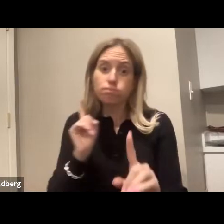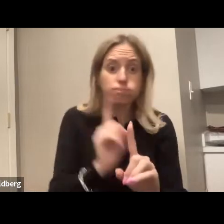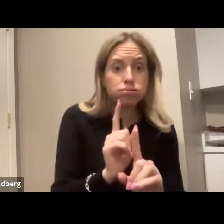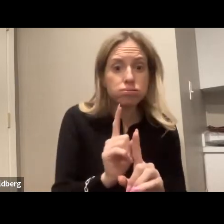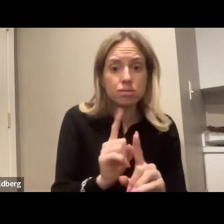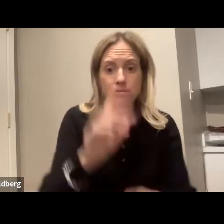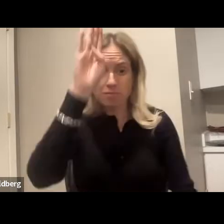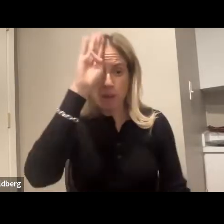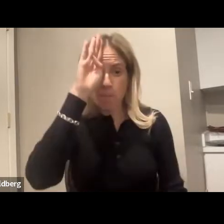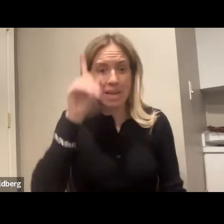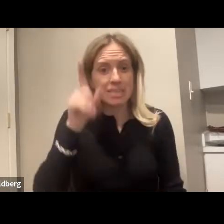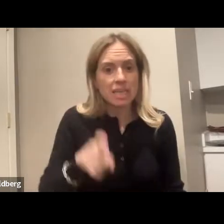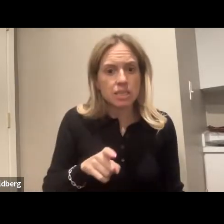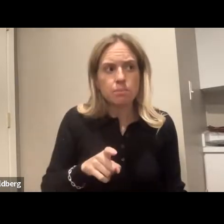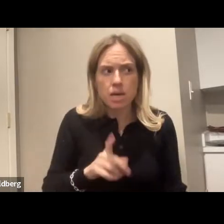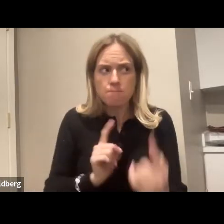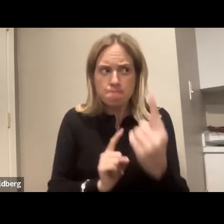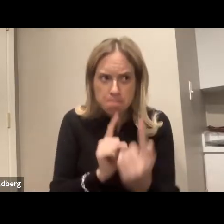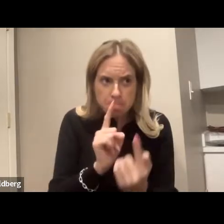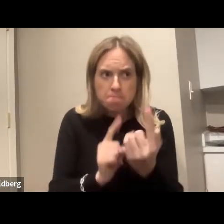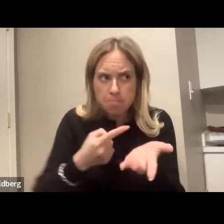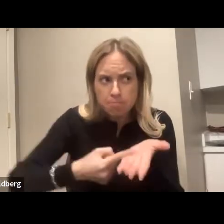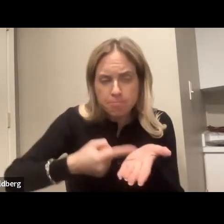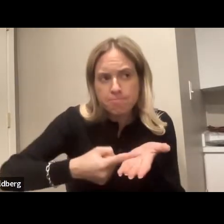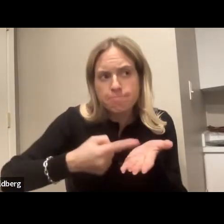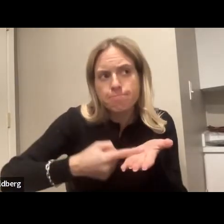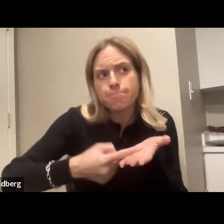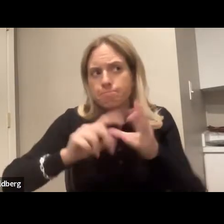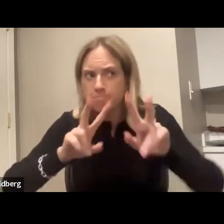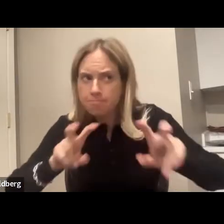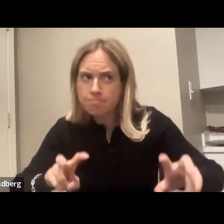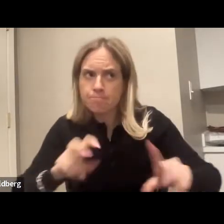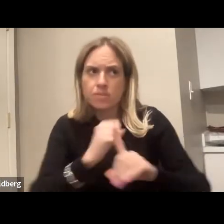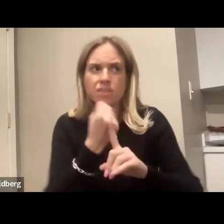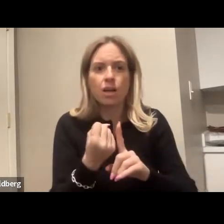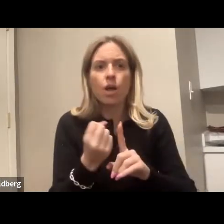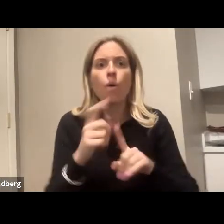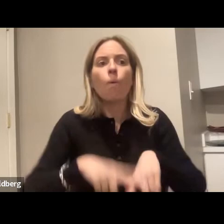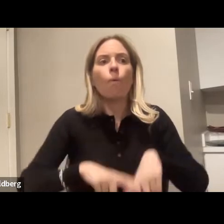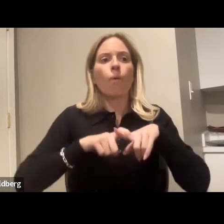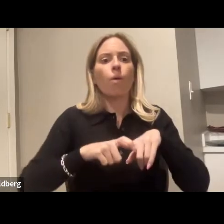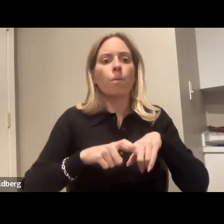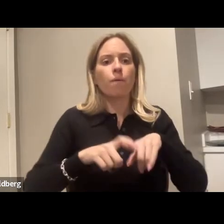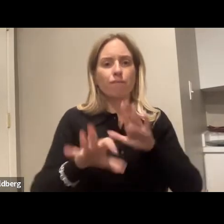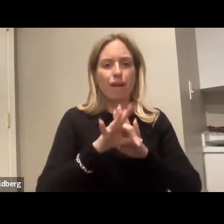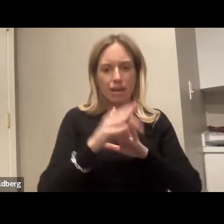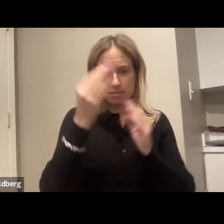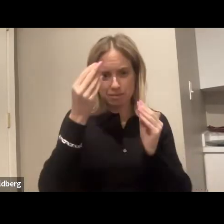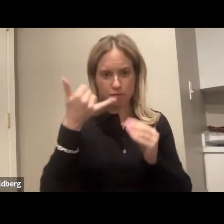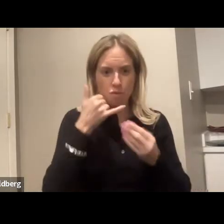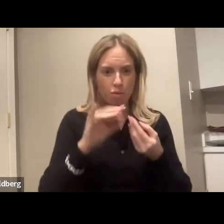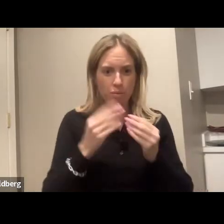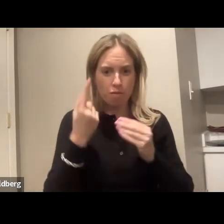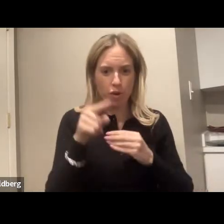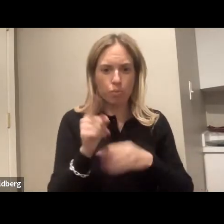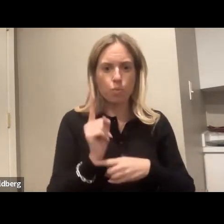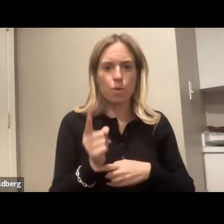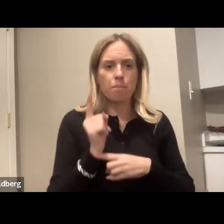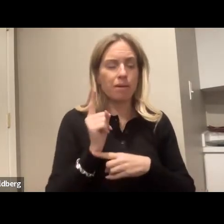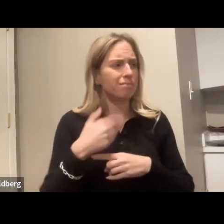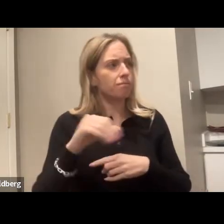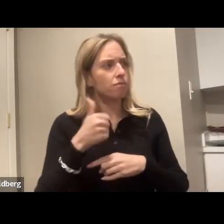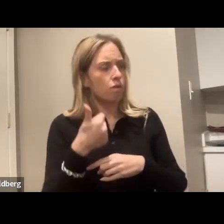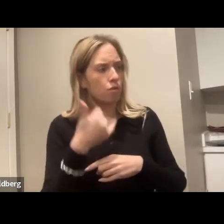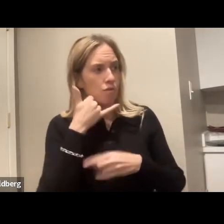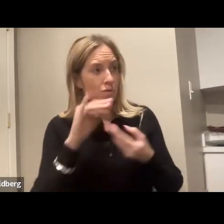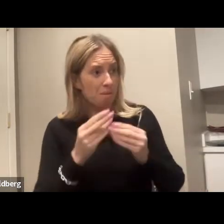firefighters. They need to be talked through whatever the situation is. And let me get that number for you 1 second. Is there another number